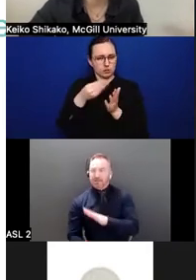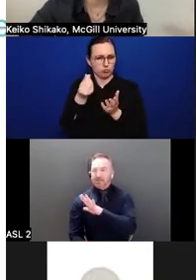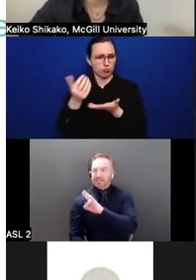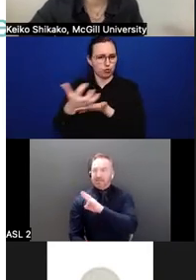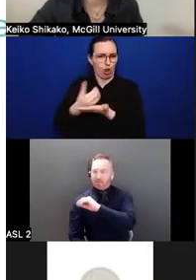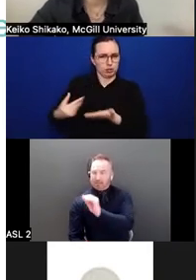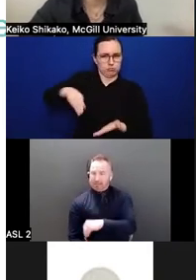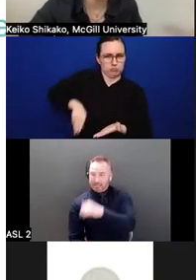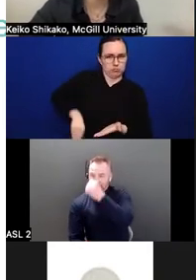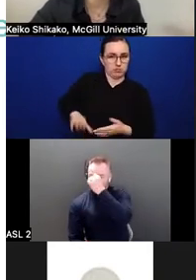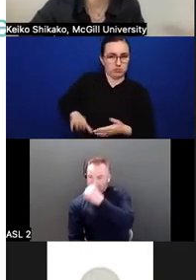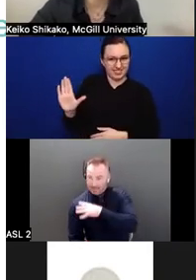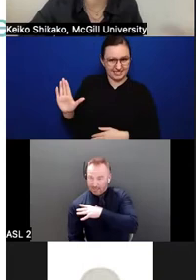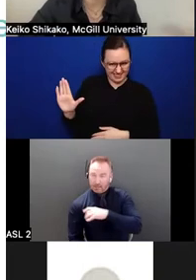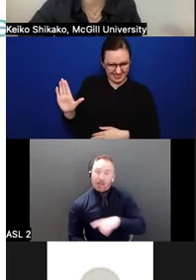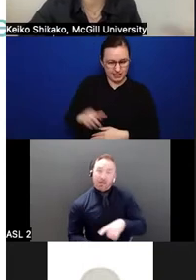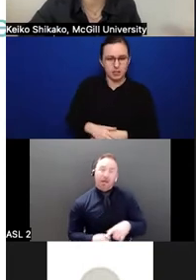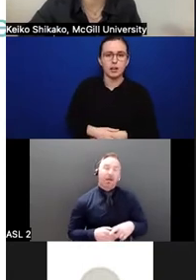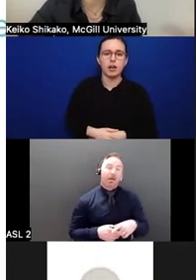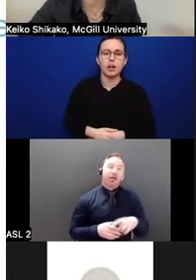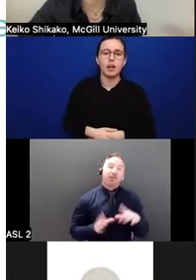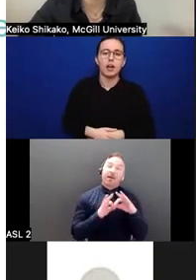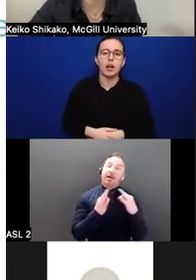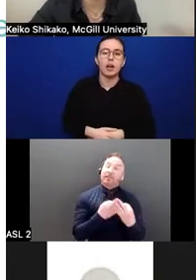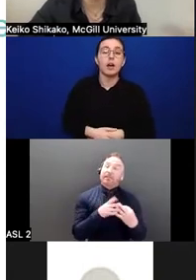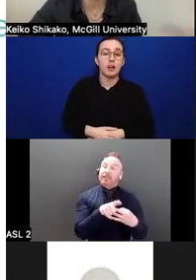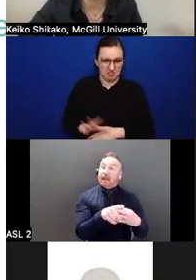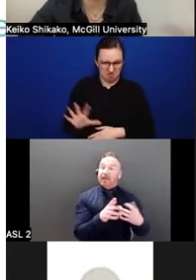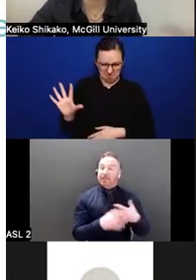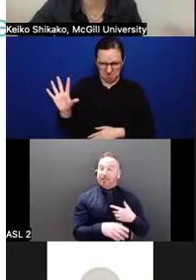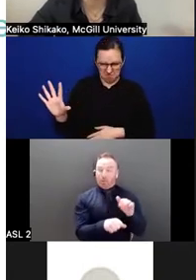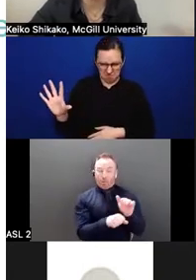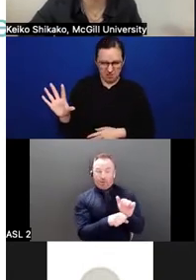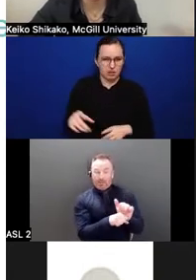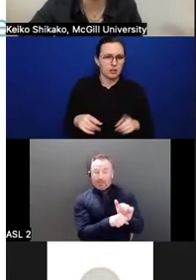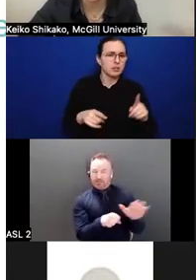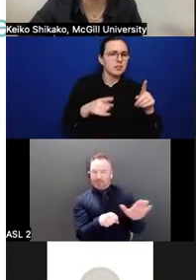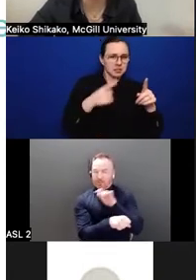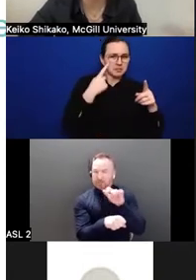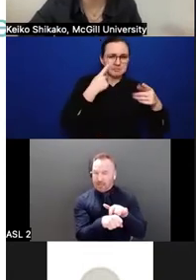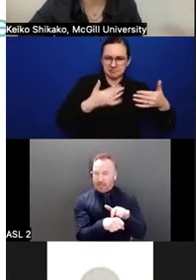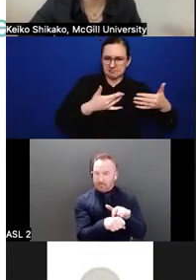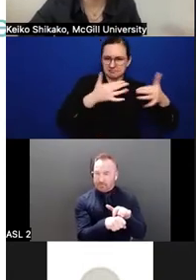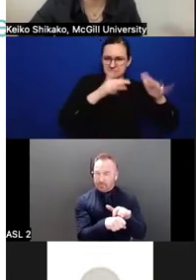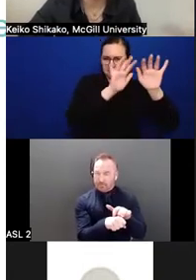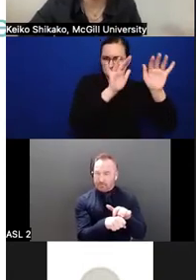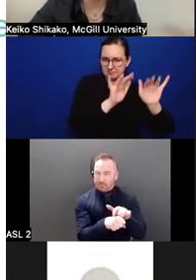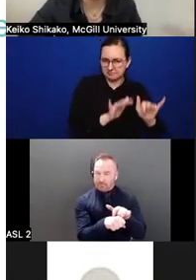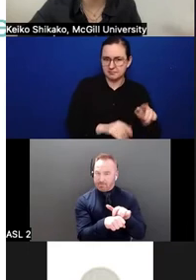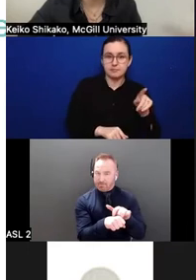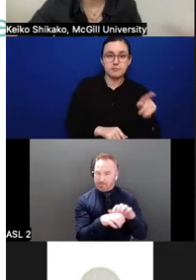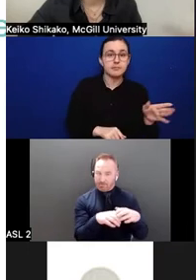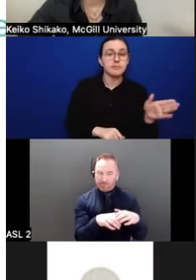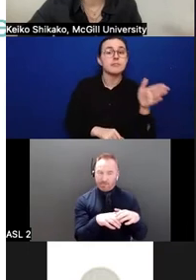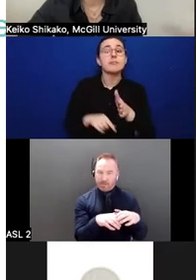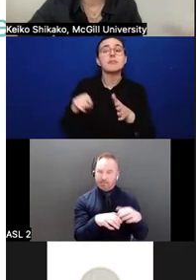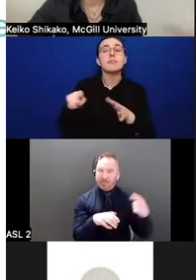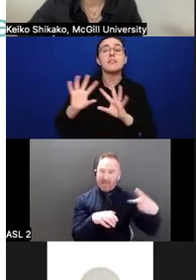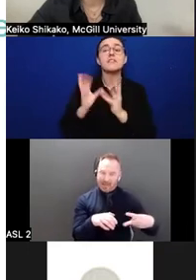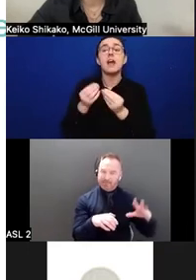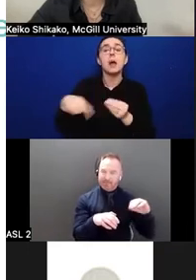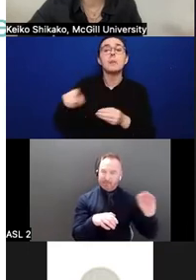male, and families had a working status of working full-time. Half of the families were working full-time.